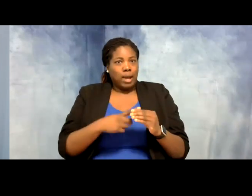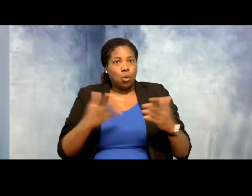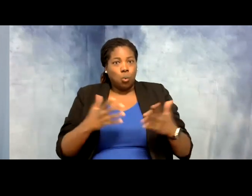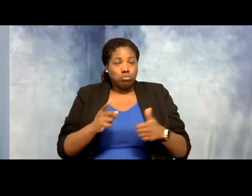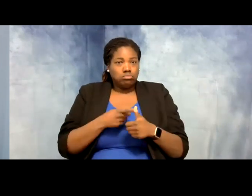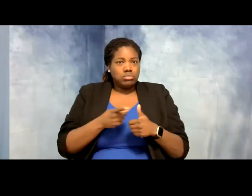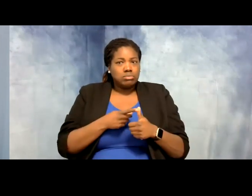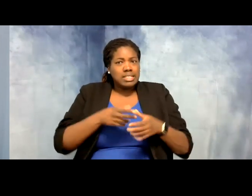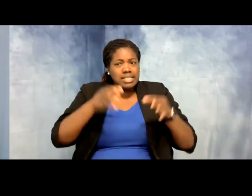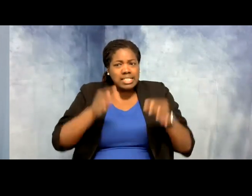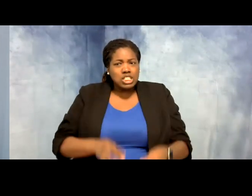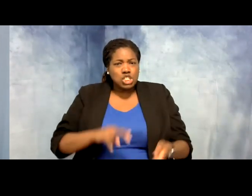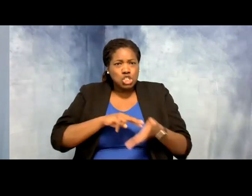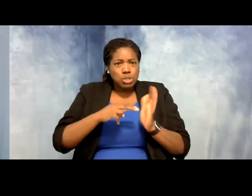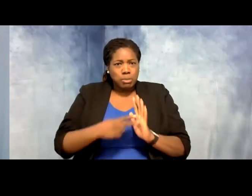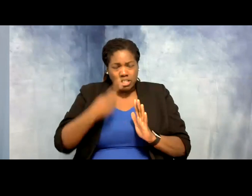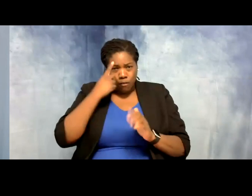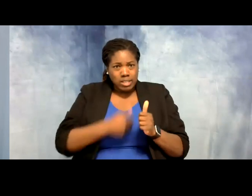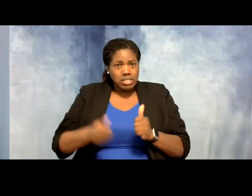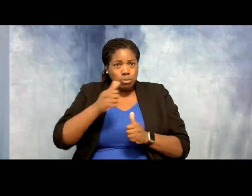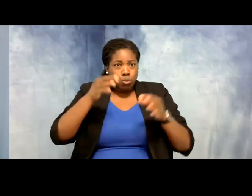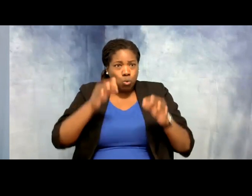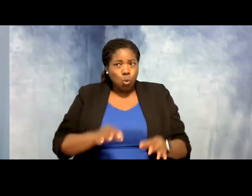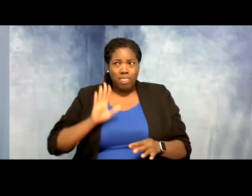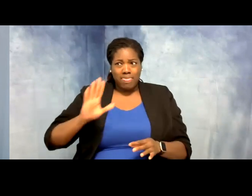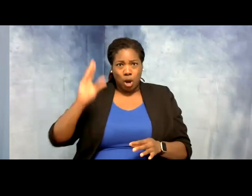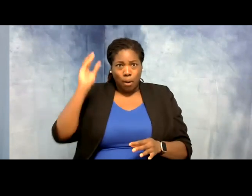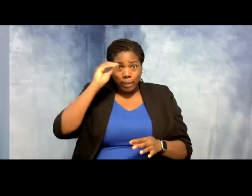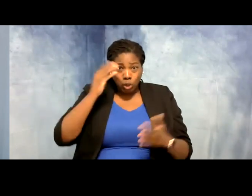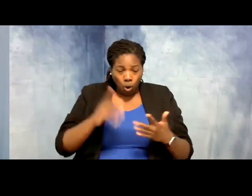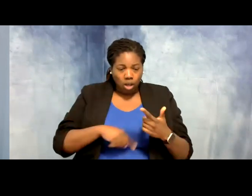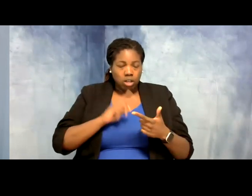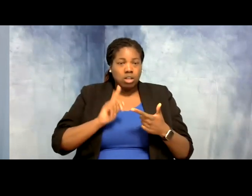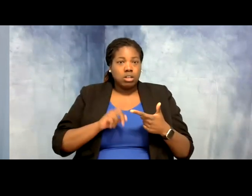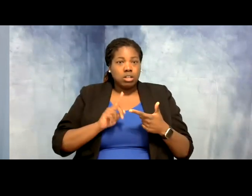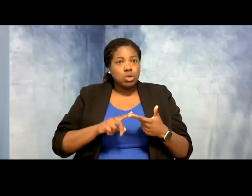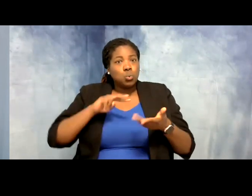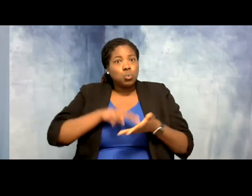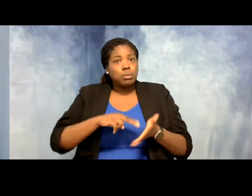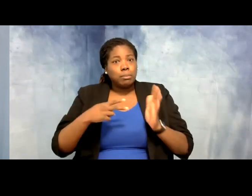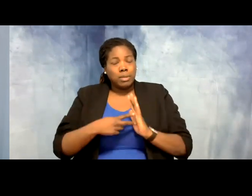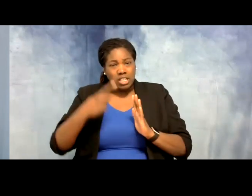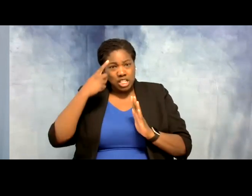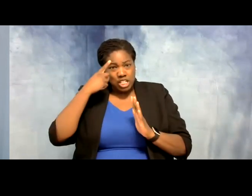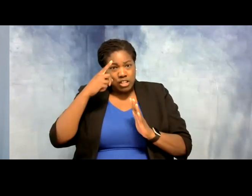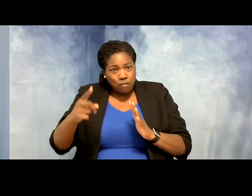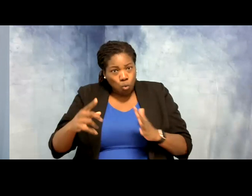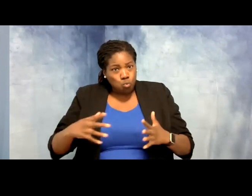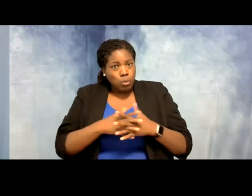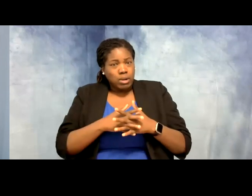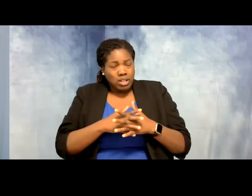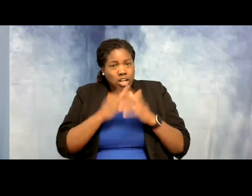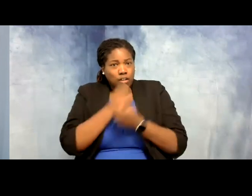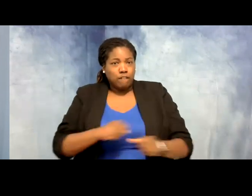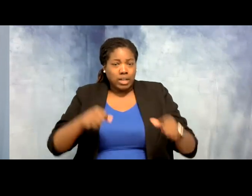leaked decision signals about the Supreme Court's ultimate opinion, two, what it means for reproductive freedom across